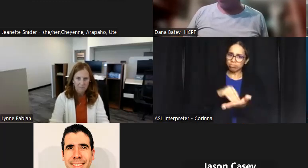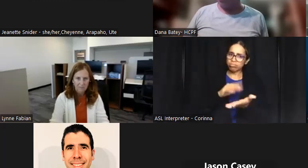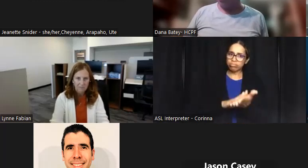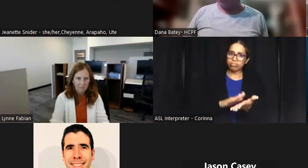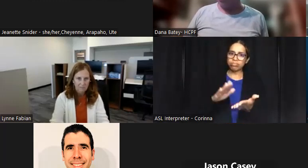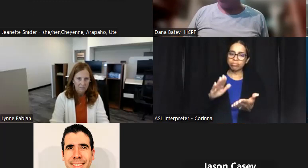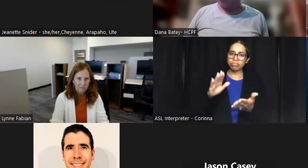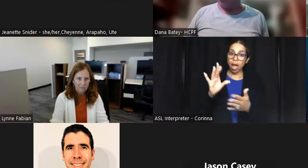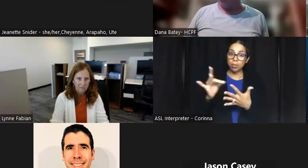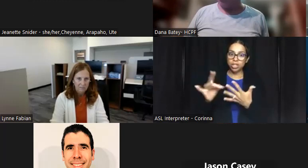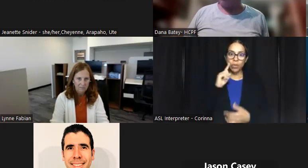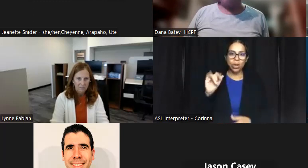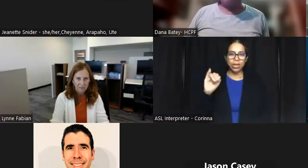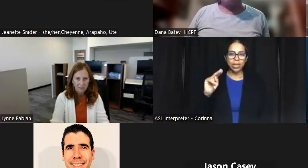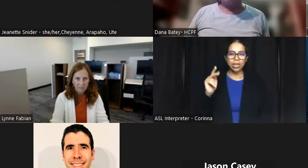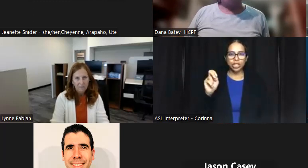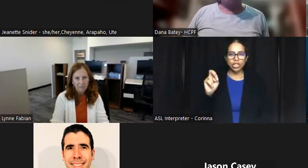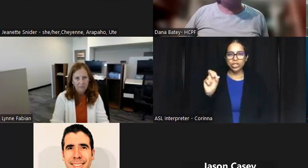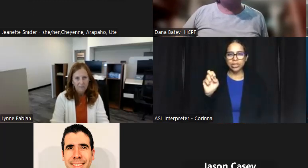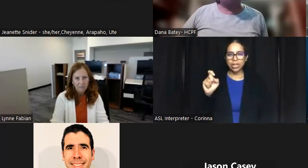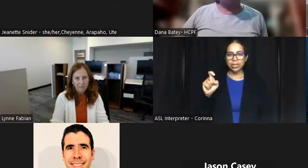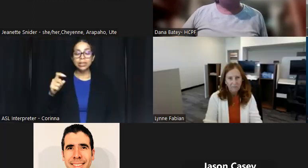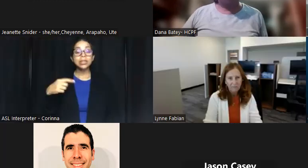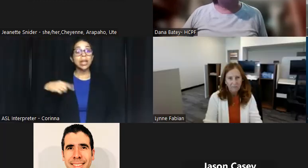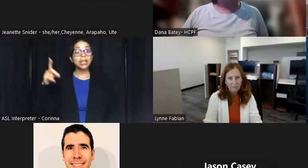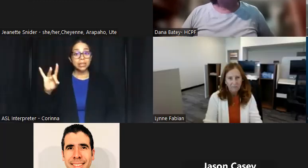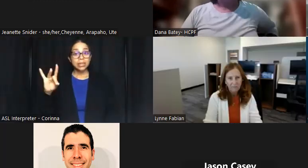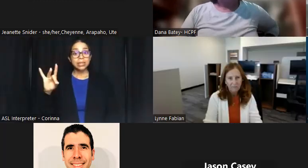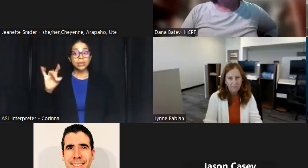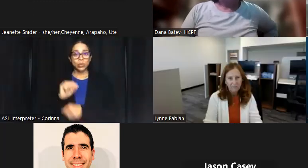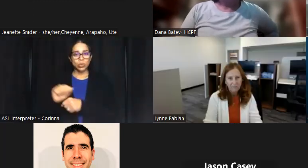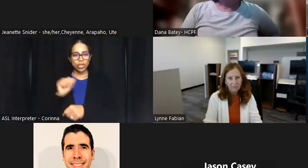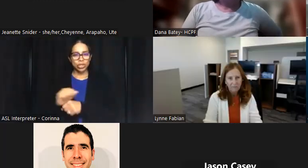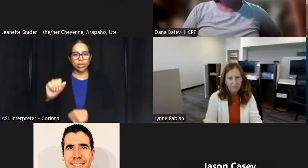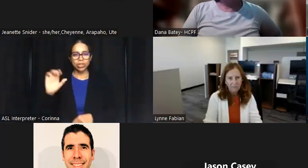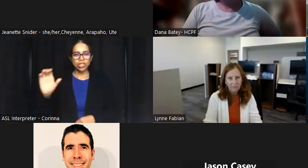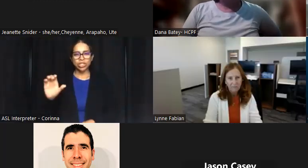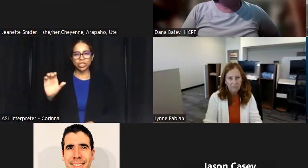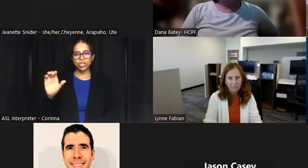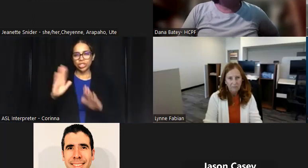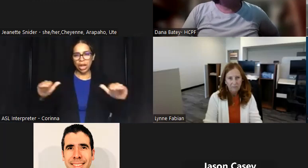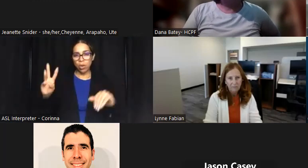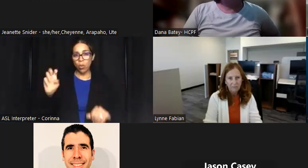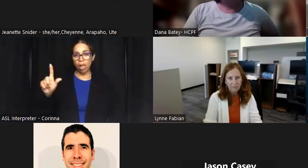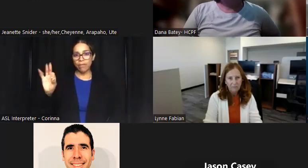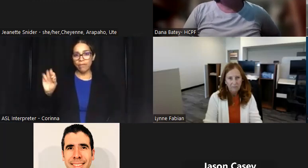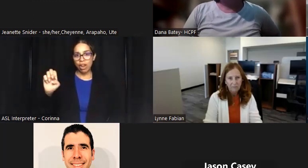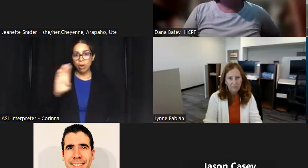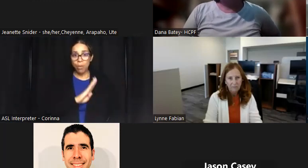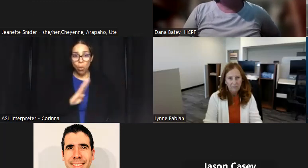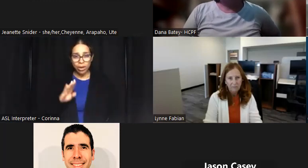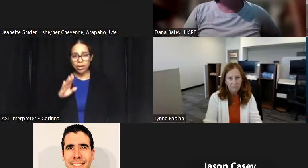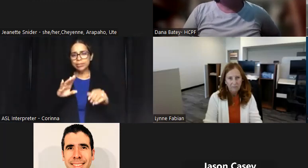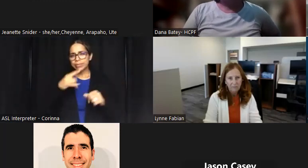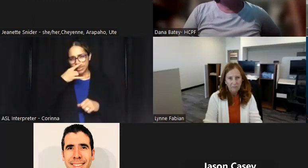on a child welfare board where we're looking at kids who are closed cases or leaving the system but